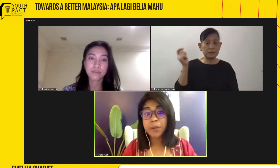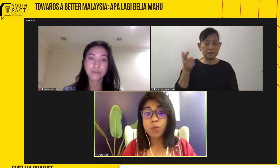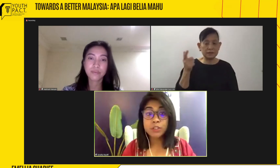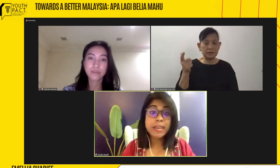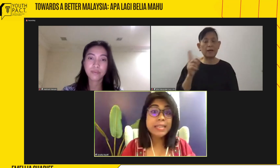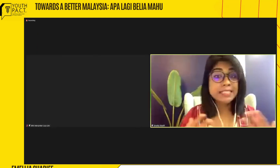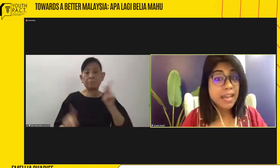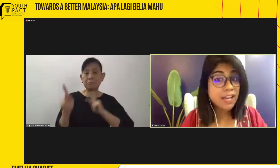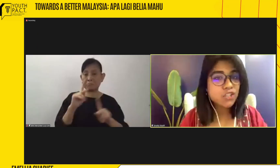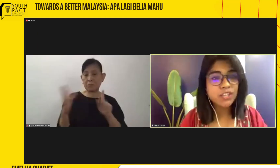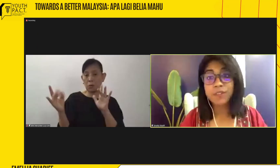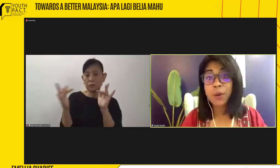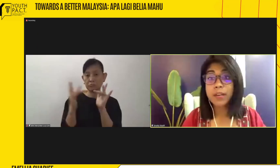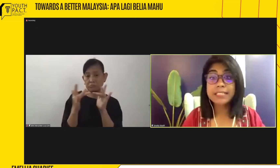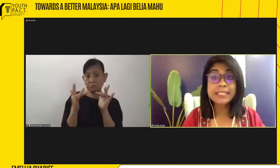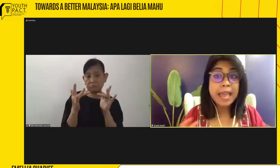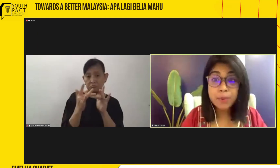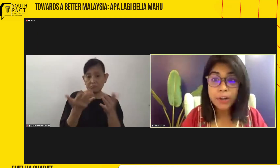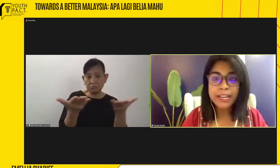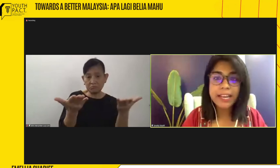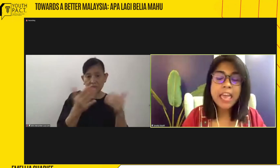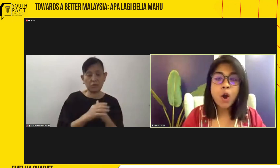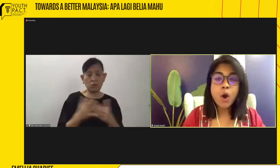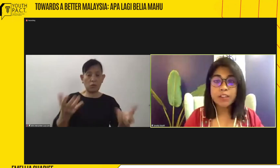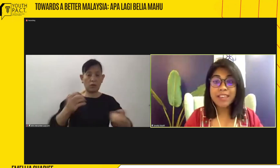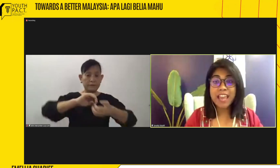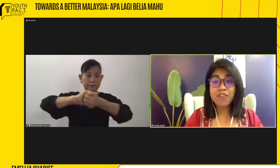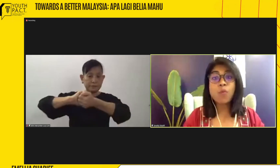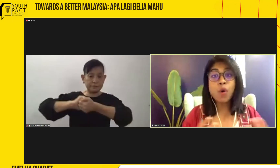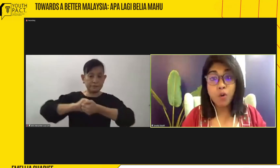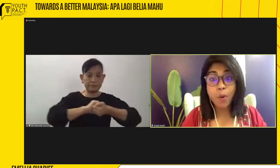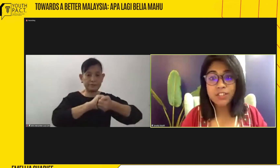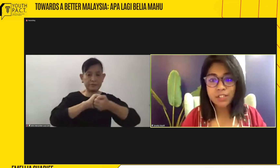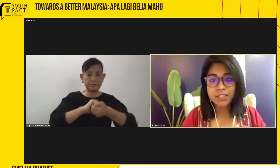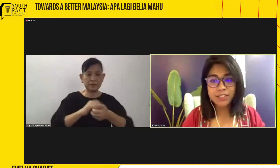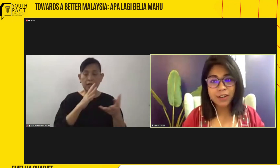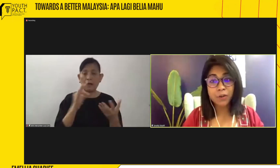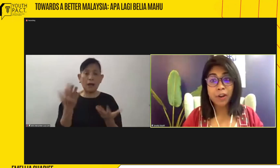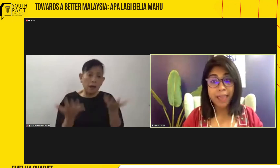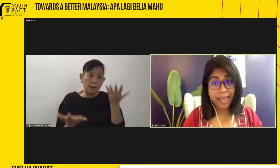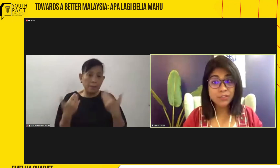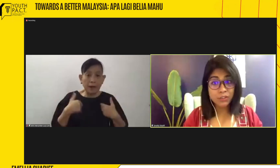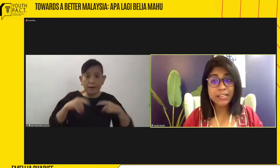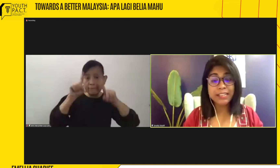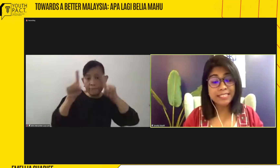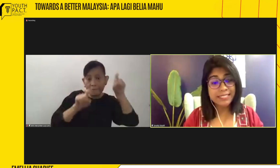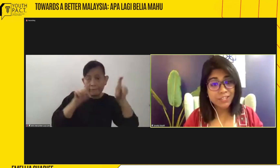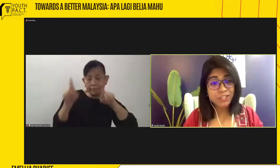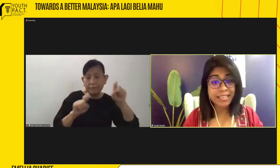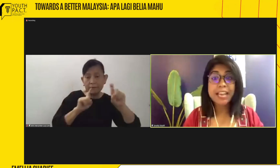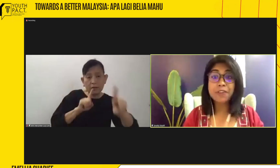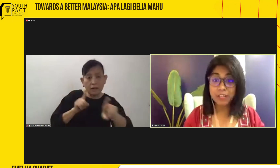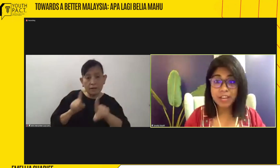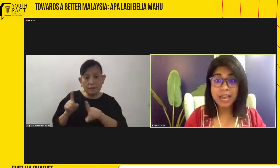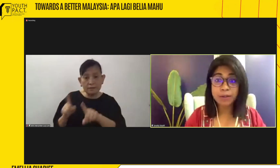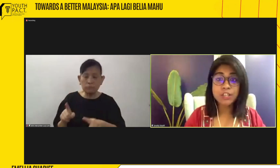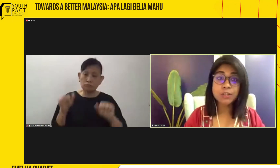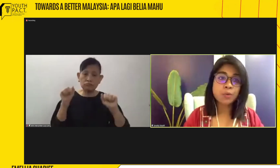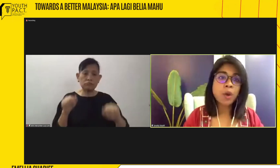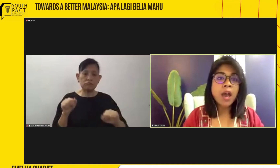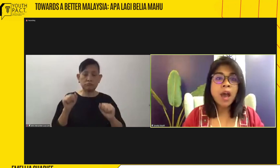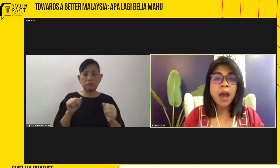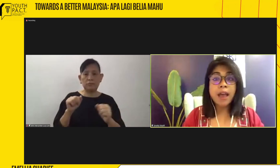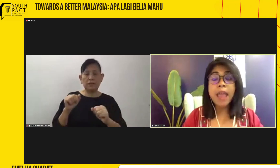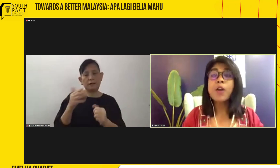if people want to get in touch, if they want to collaborate, or if they have more questions that are not answered in this session, they can reach out to